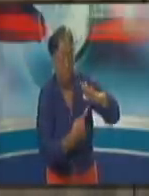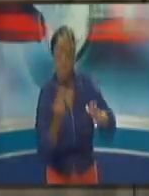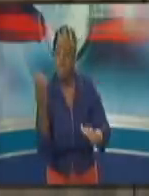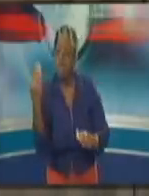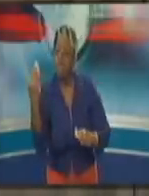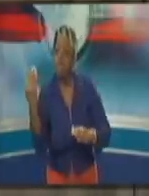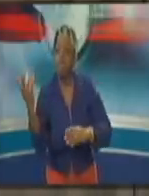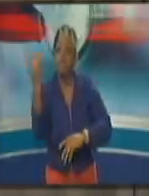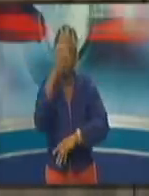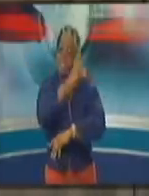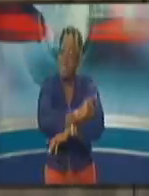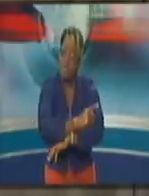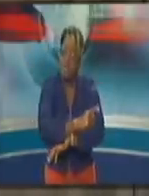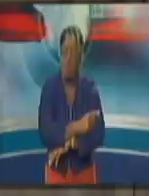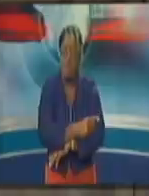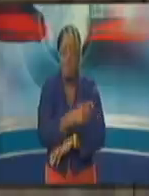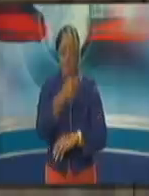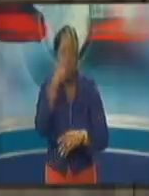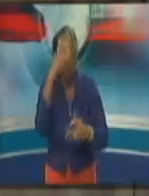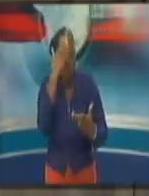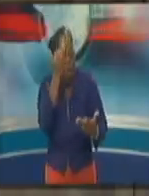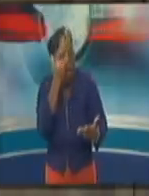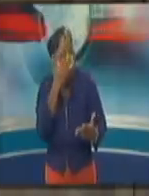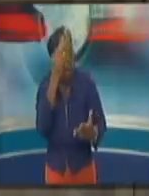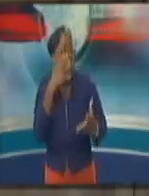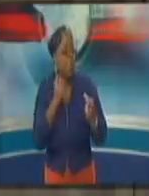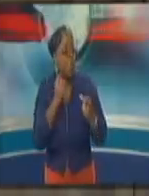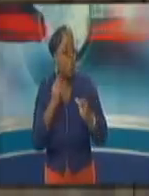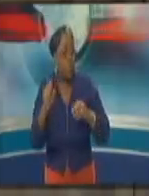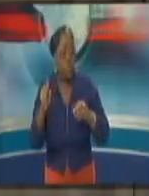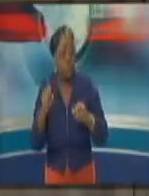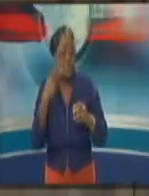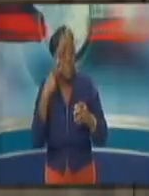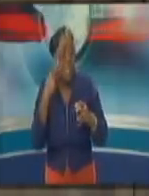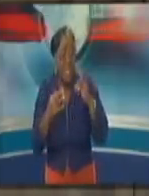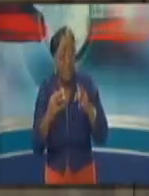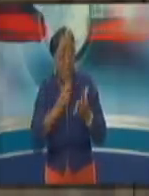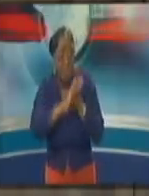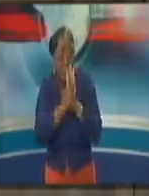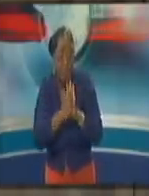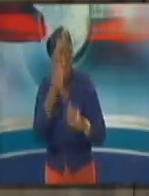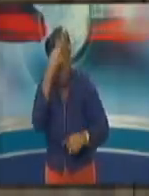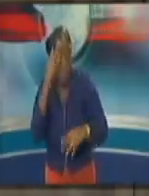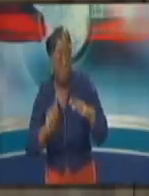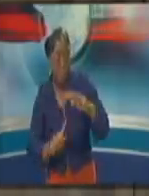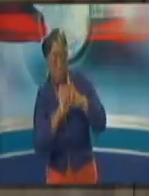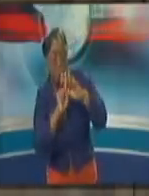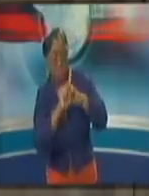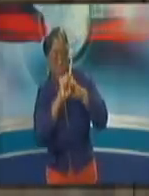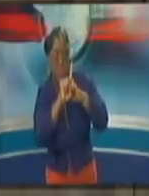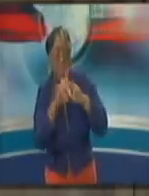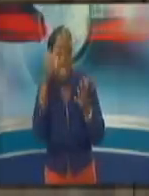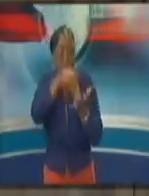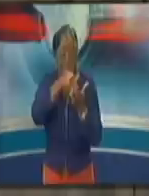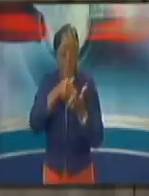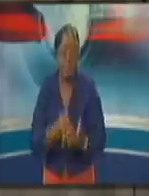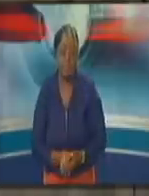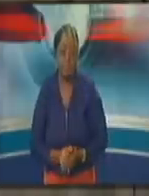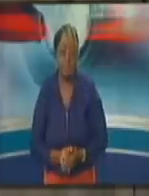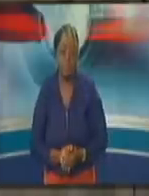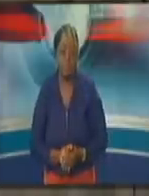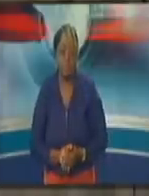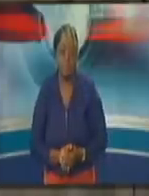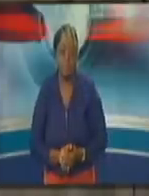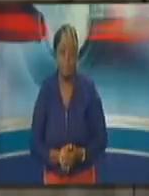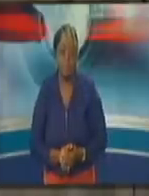of time that we expect symptoms to reappear. Of course, if symptoms reappear, we will retest during that period.